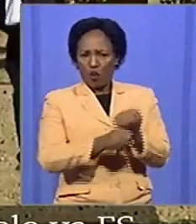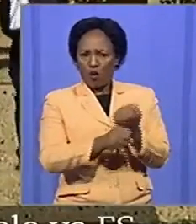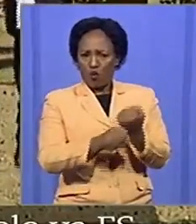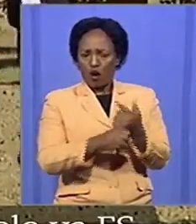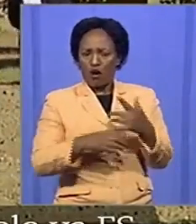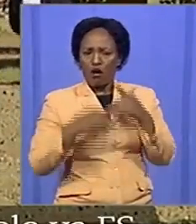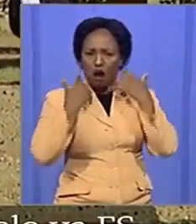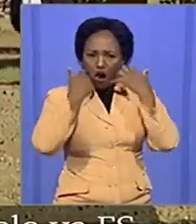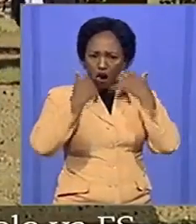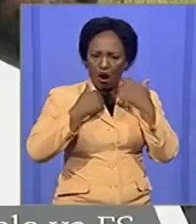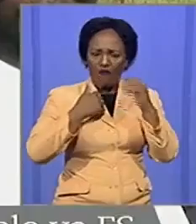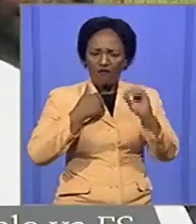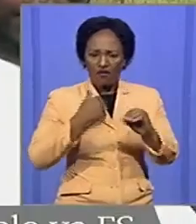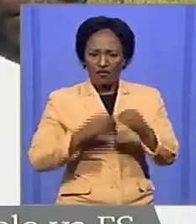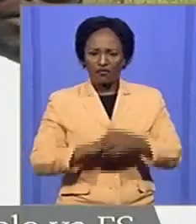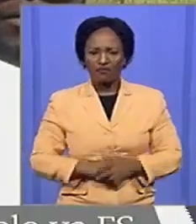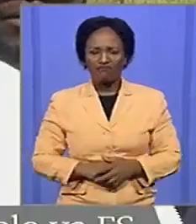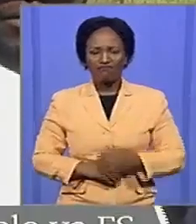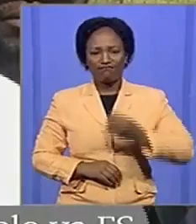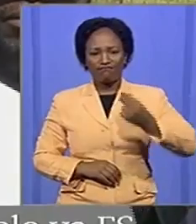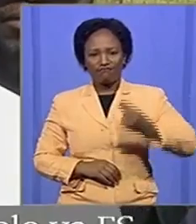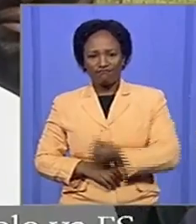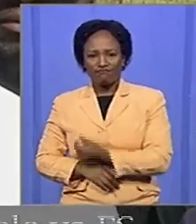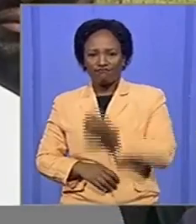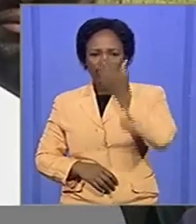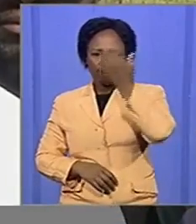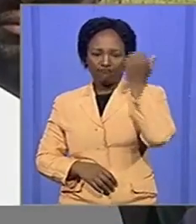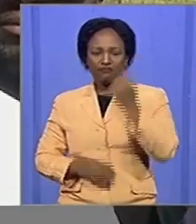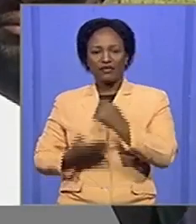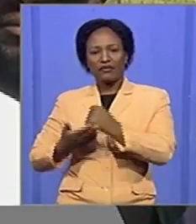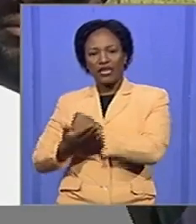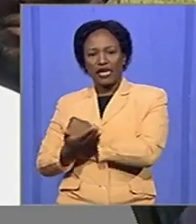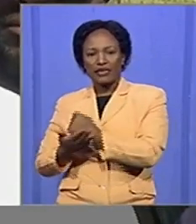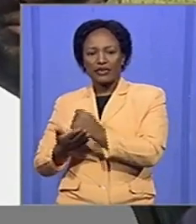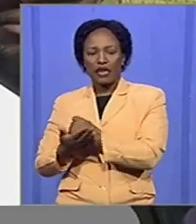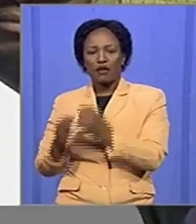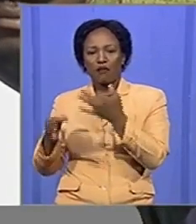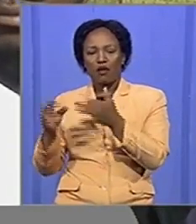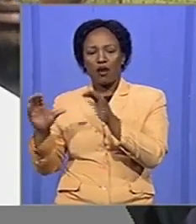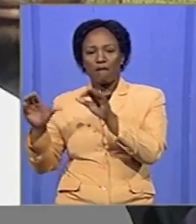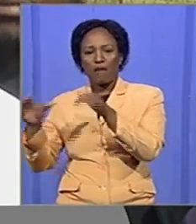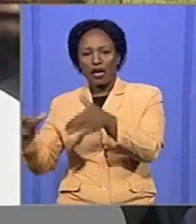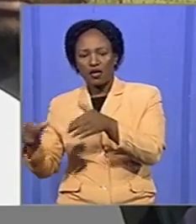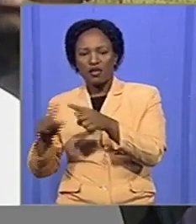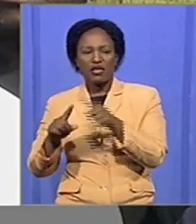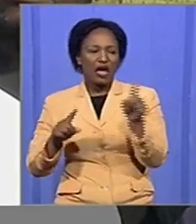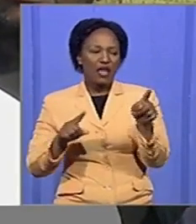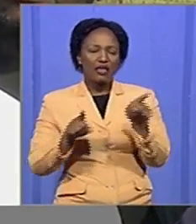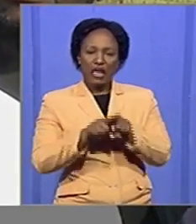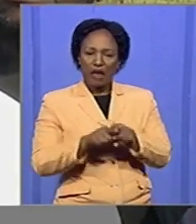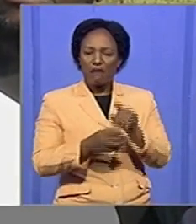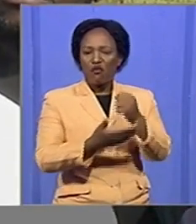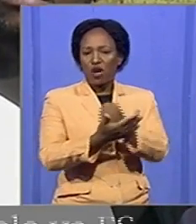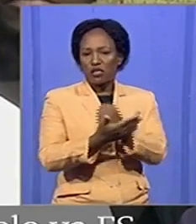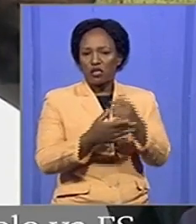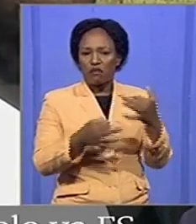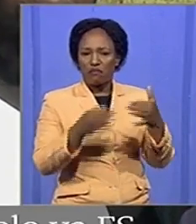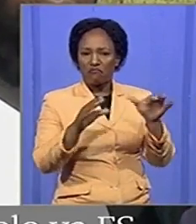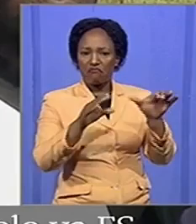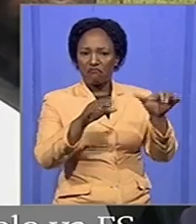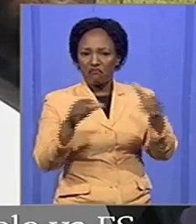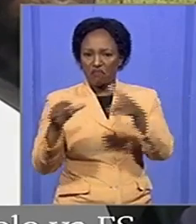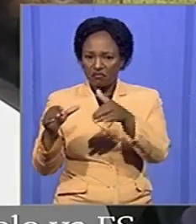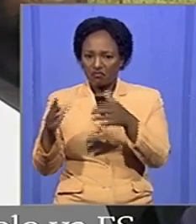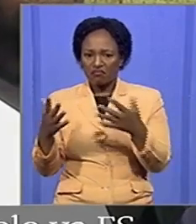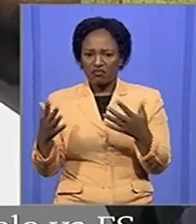that this one has registered the party, this one has registered the party, this one has... But we have met. We have met